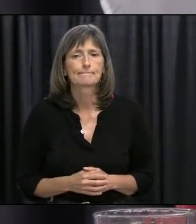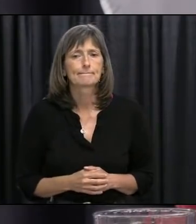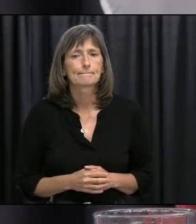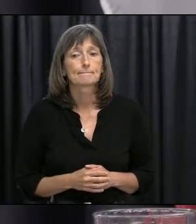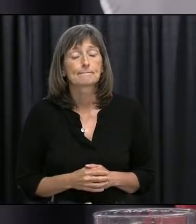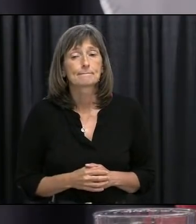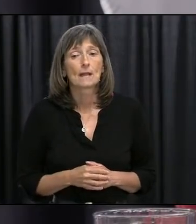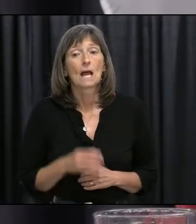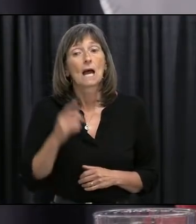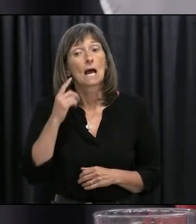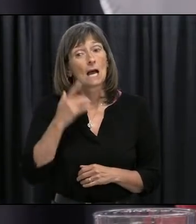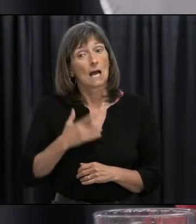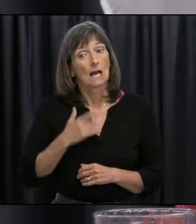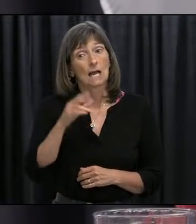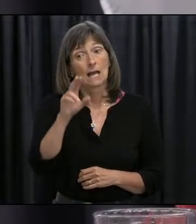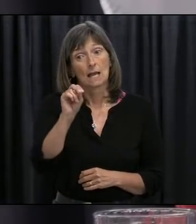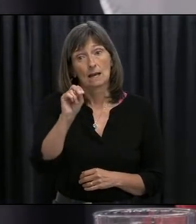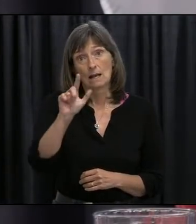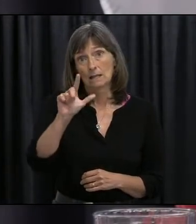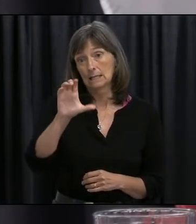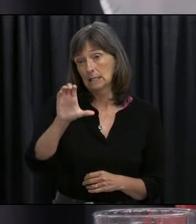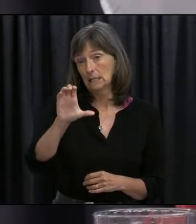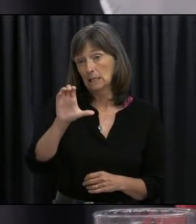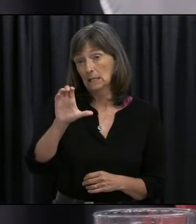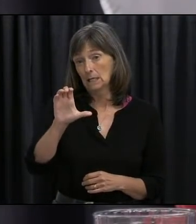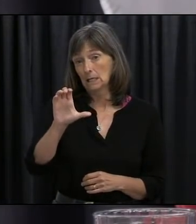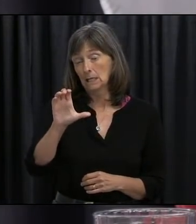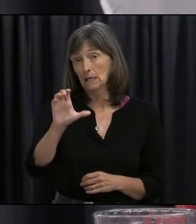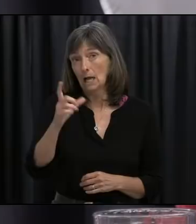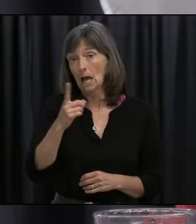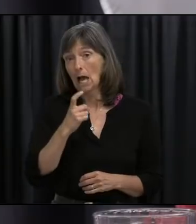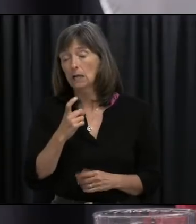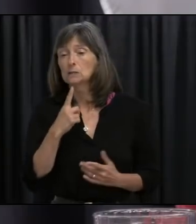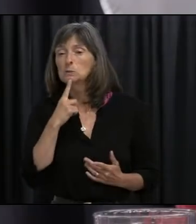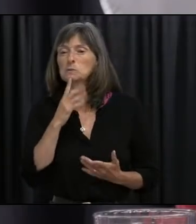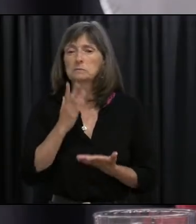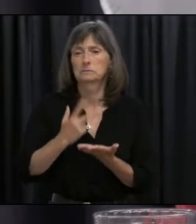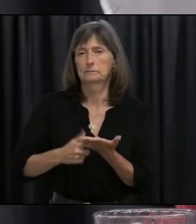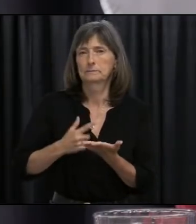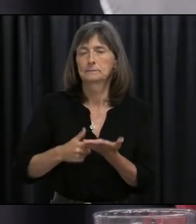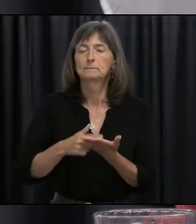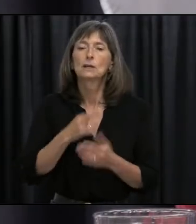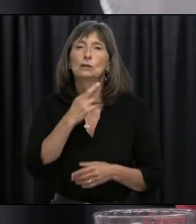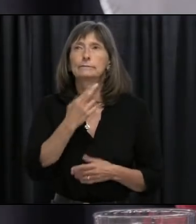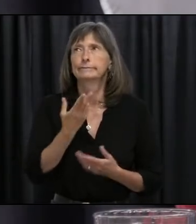requests from NLC, for example, they were issues about capacity. With restaurants, for